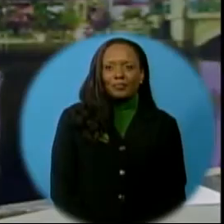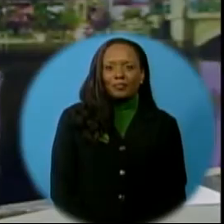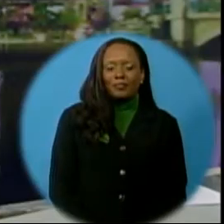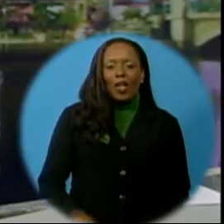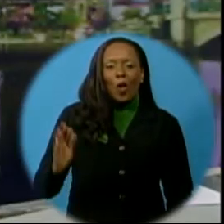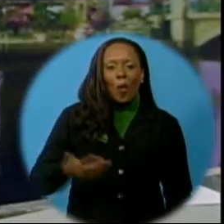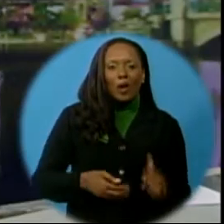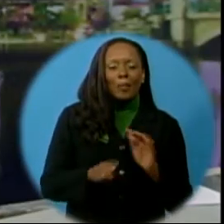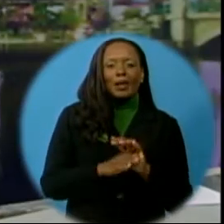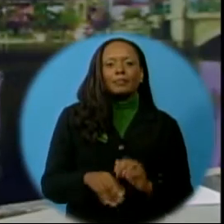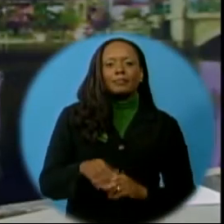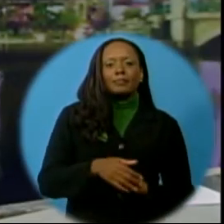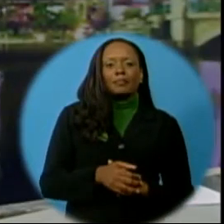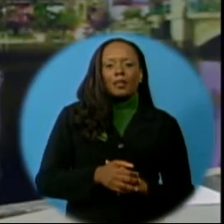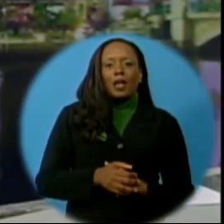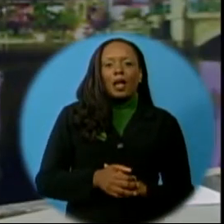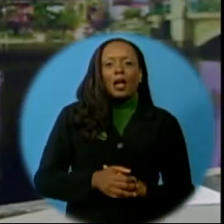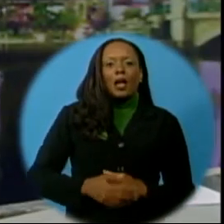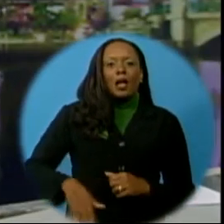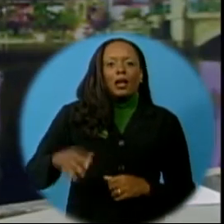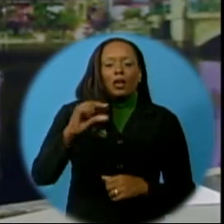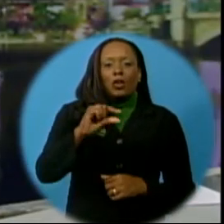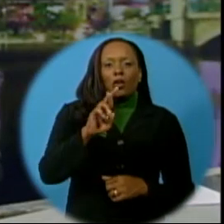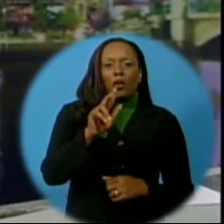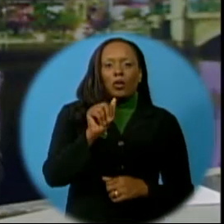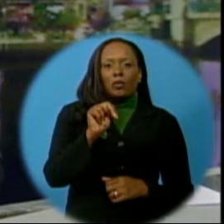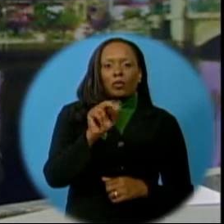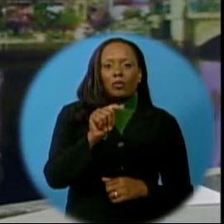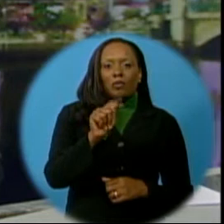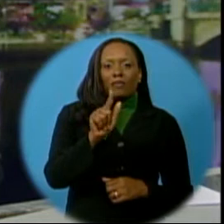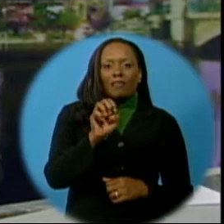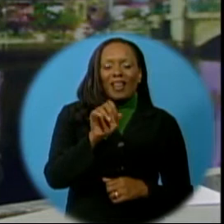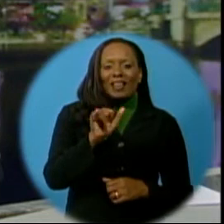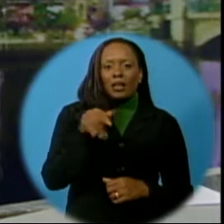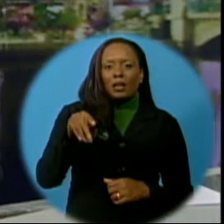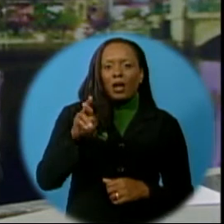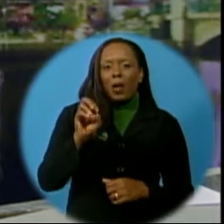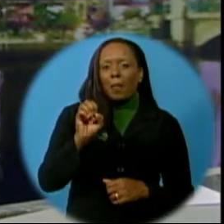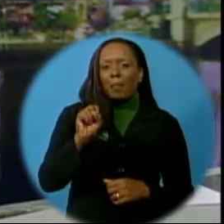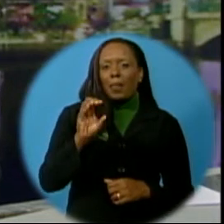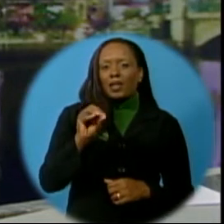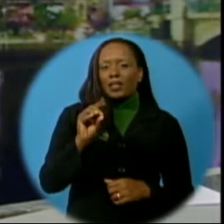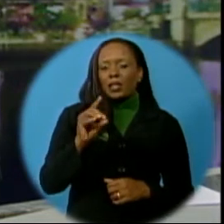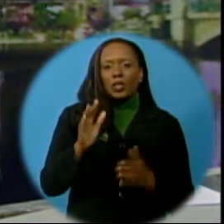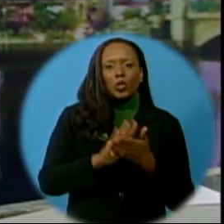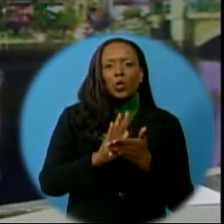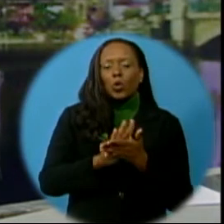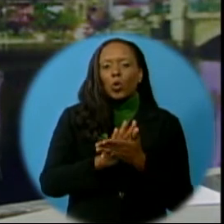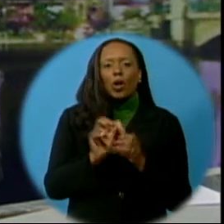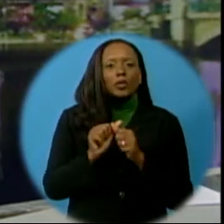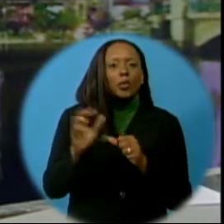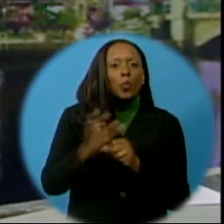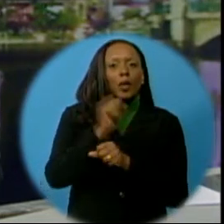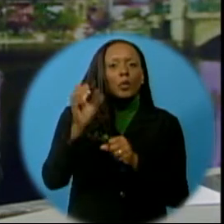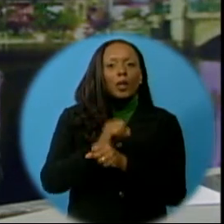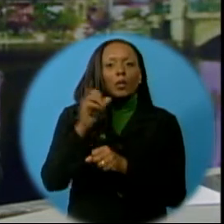And we're back. The Norman Jackman-sponsored Grantley Prescott School remains unbeaten in the Bico Primary School's football competition,